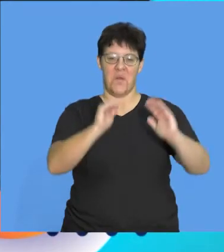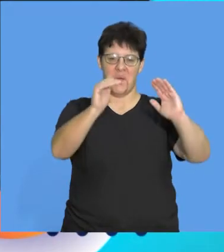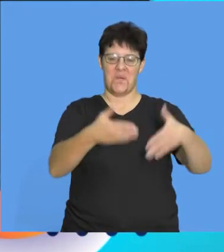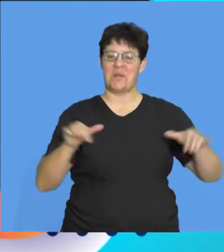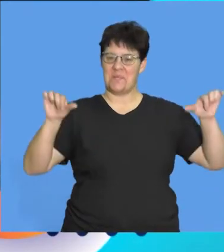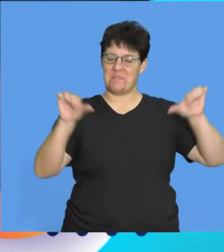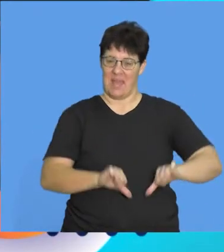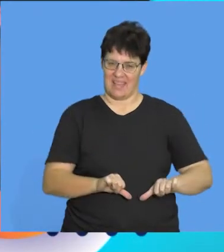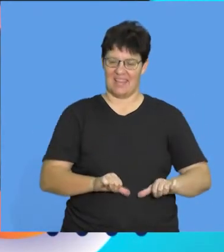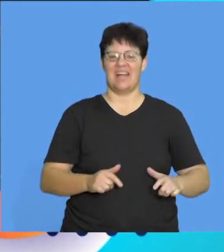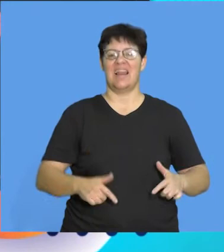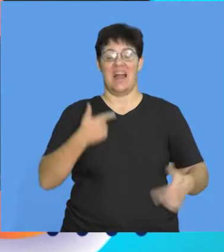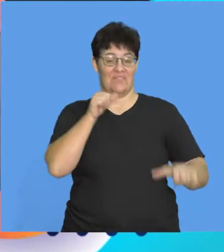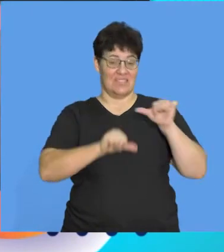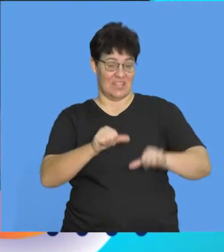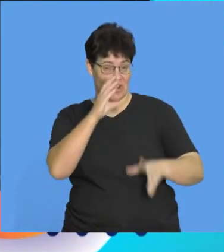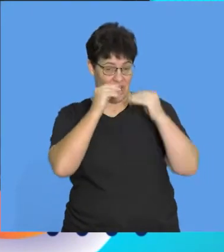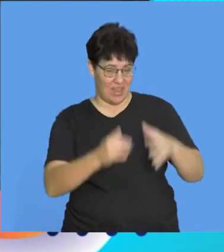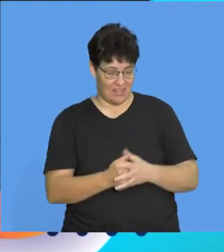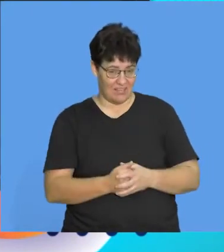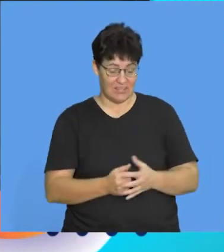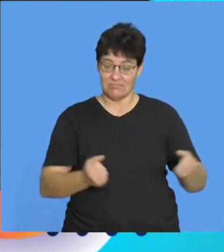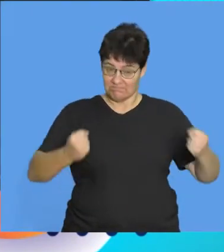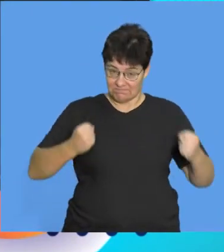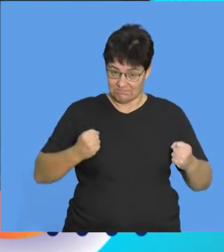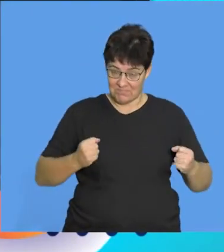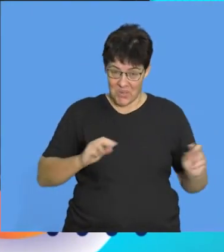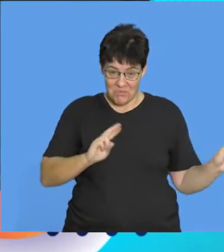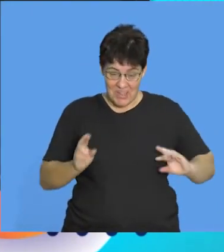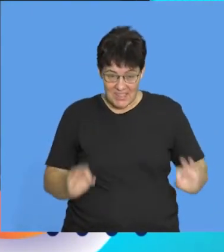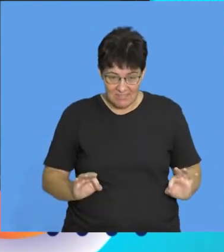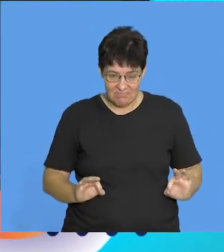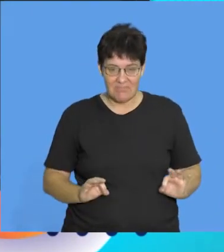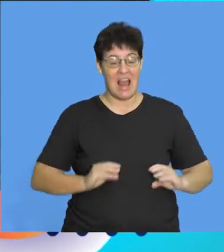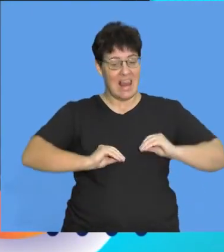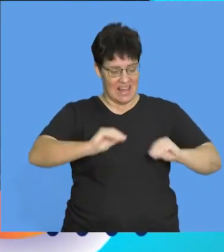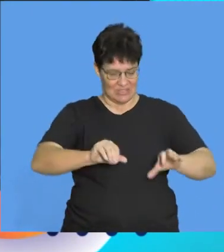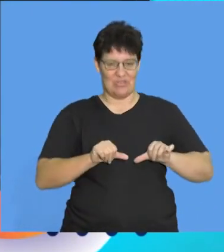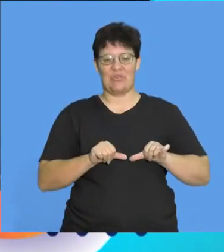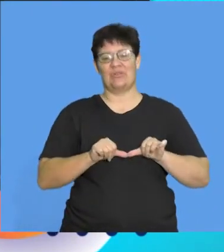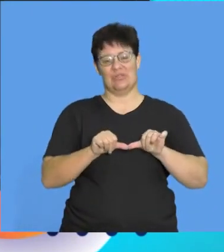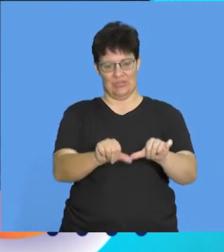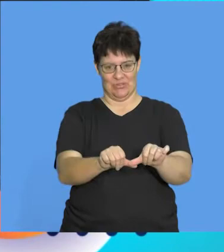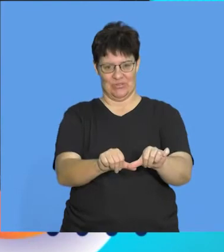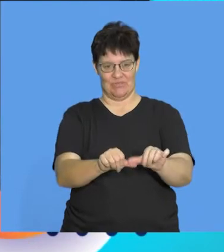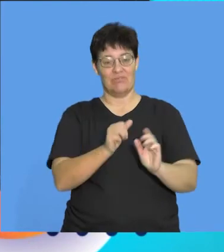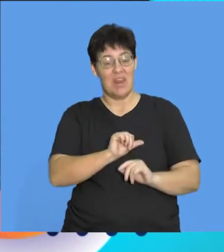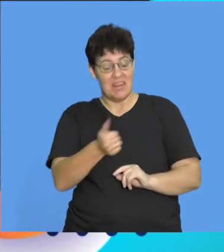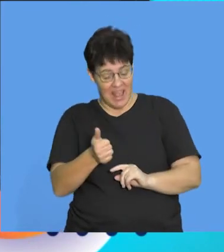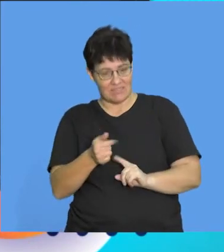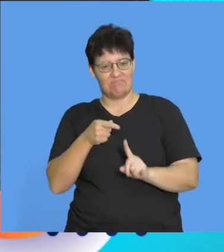Welcome back, life science learners. Trust that you're feeling refreshed, energized. Let's continue with our lesson and let's get straight into the next